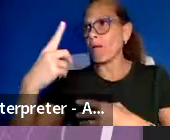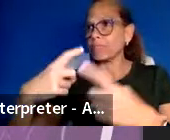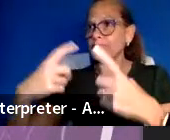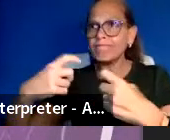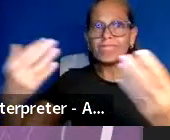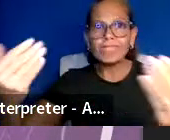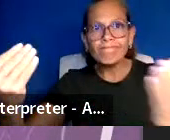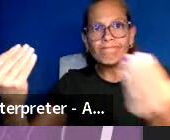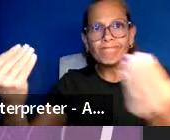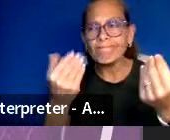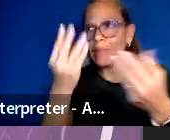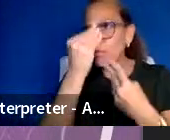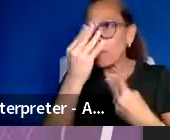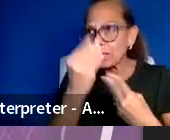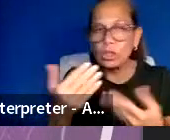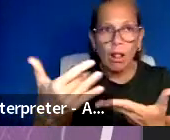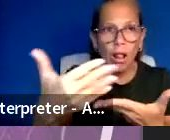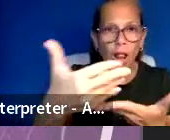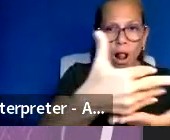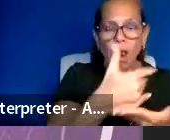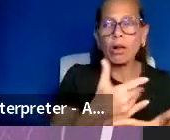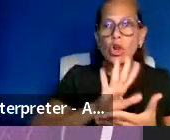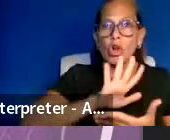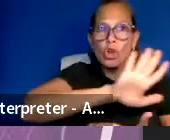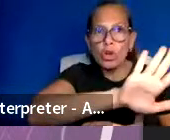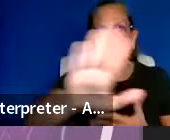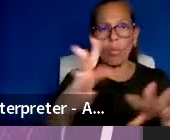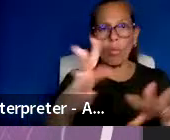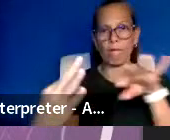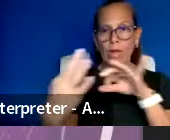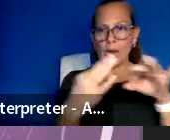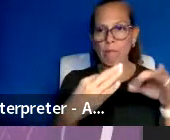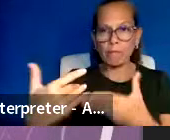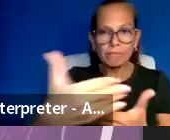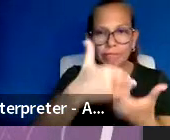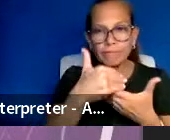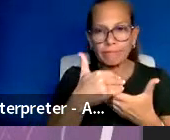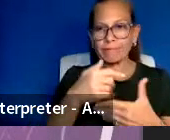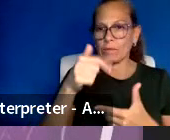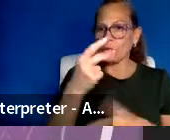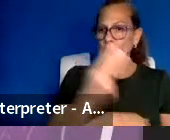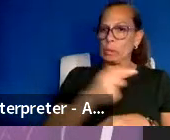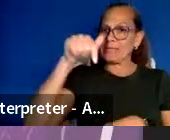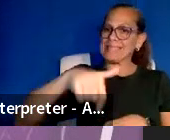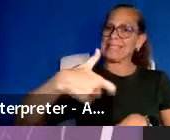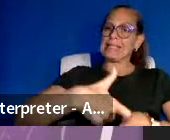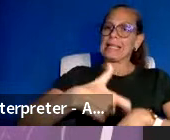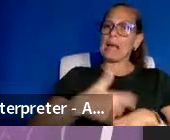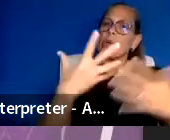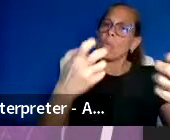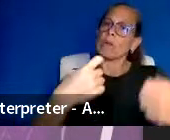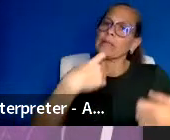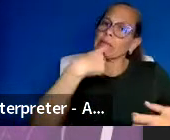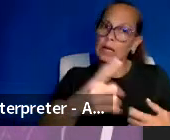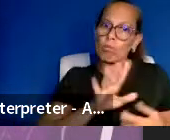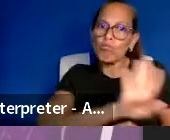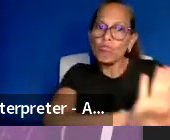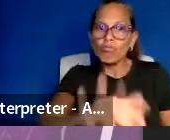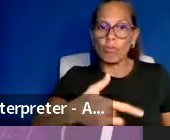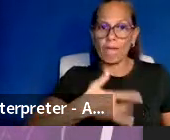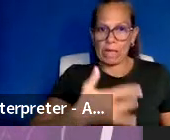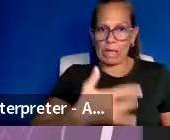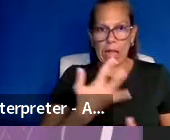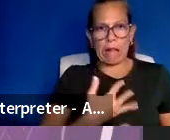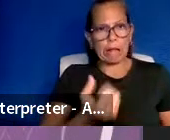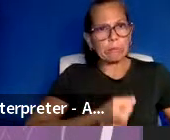is about just that, collecting your input and feedback. Make sure to use this time to express what's important for you to see and what some of